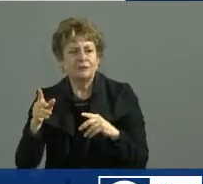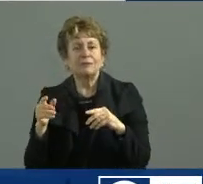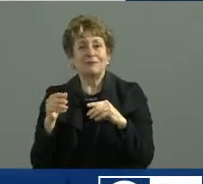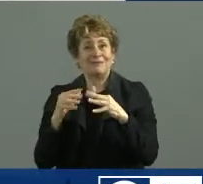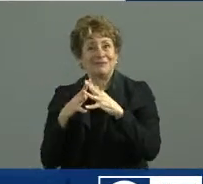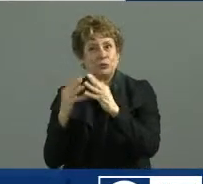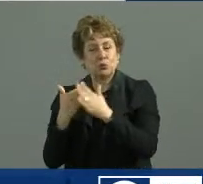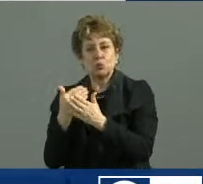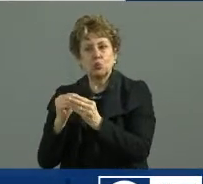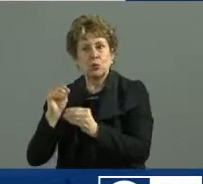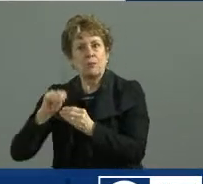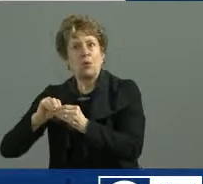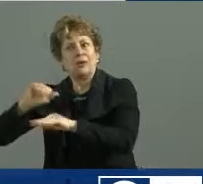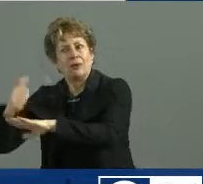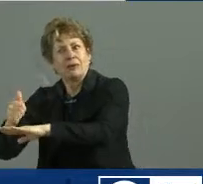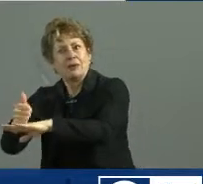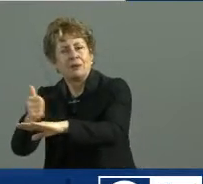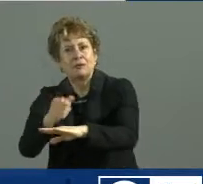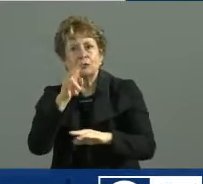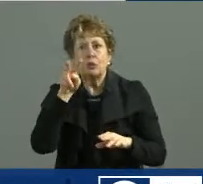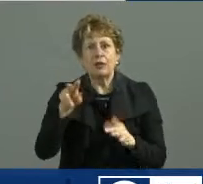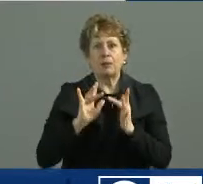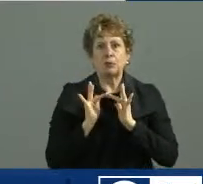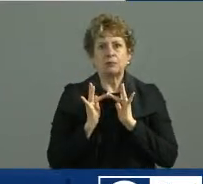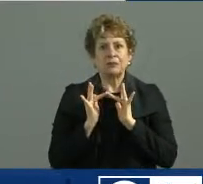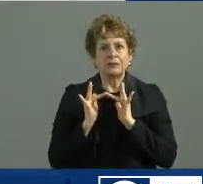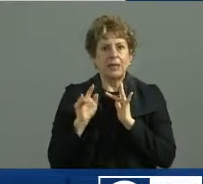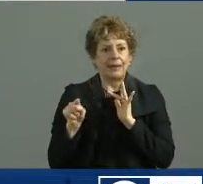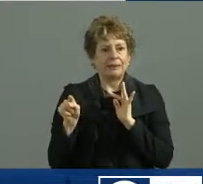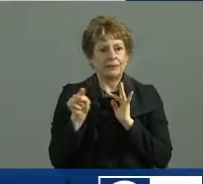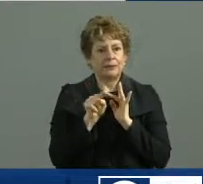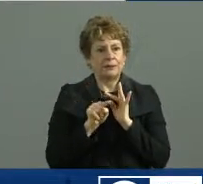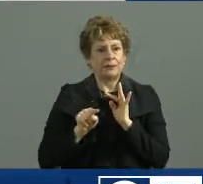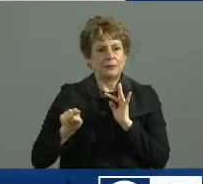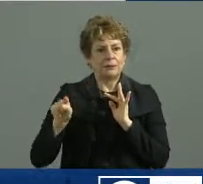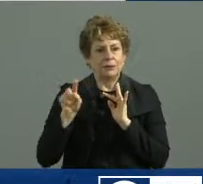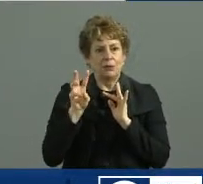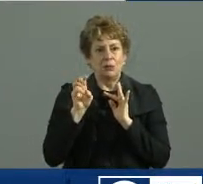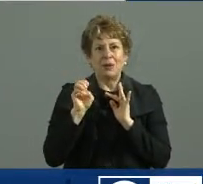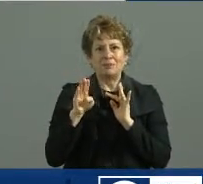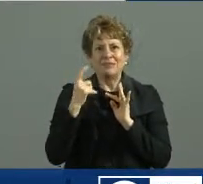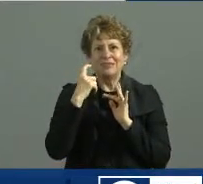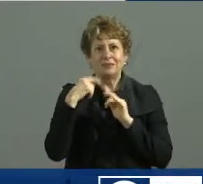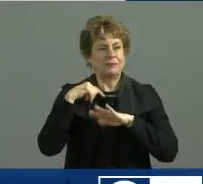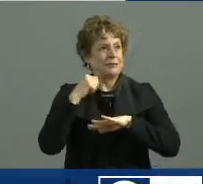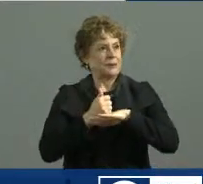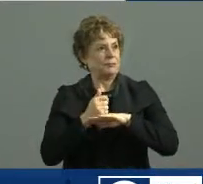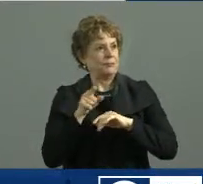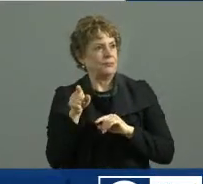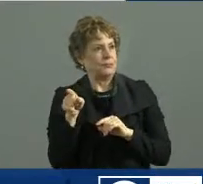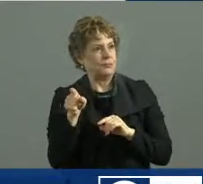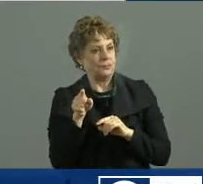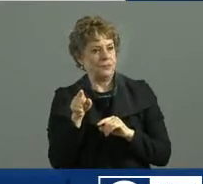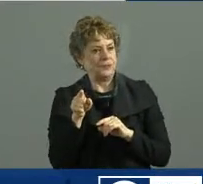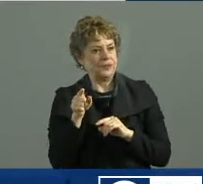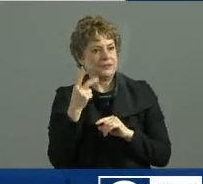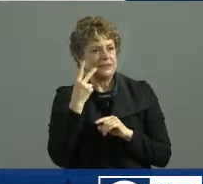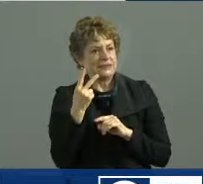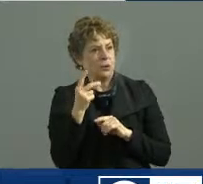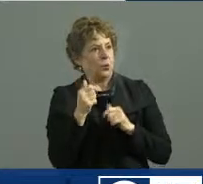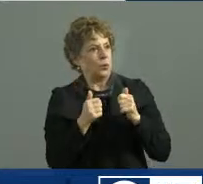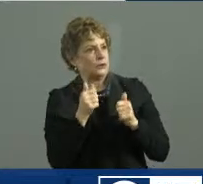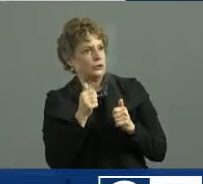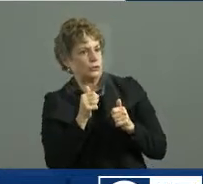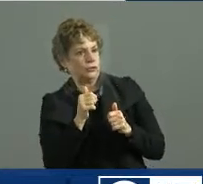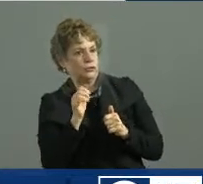This is just the site that we launched. You can see that it shows the phase that each of the counties are in, as well